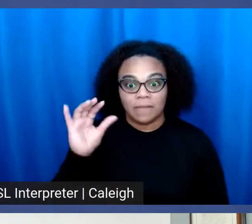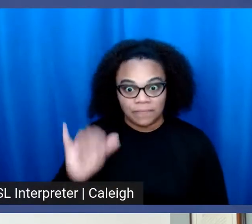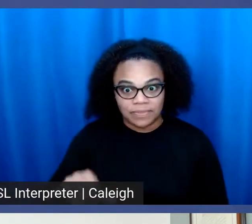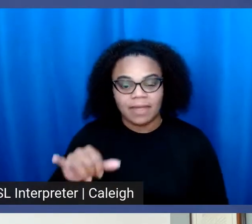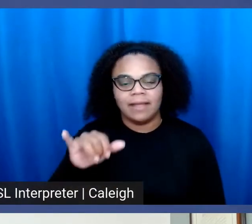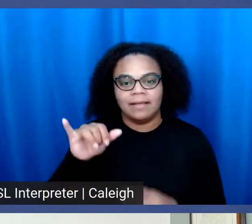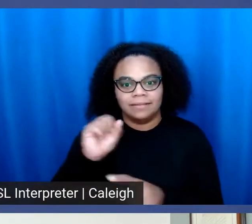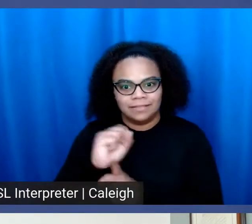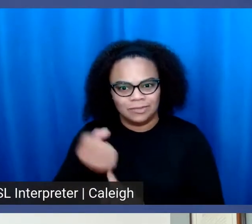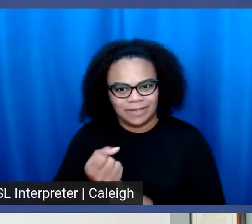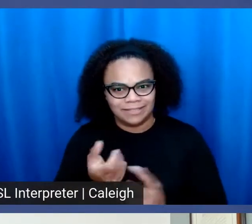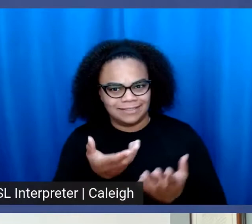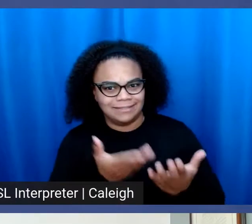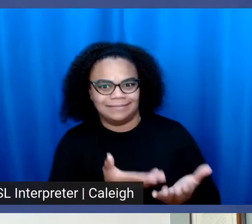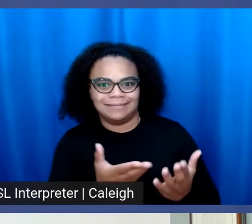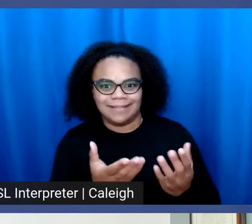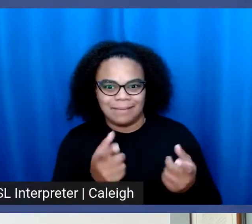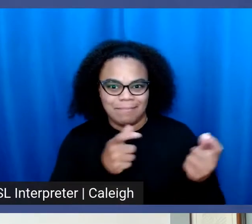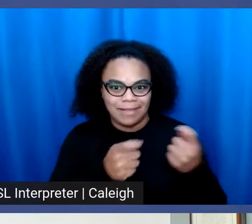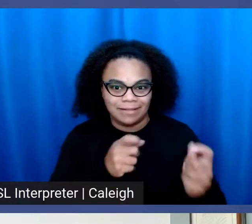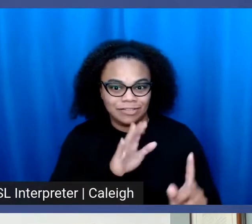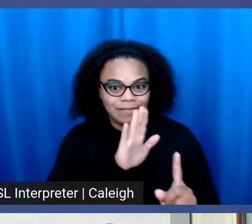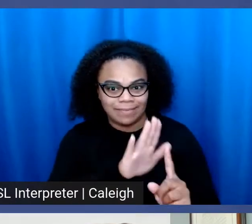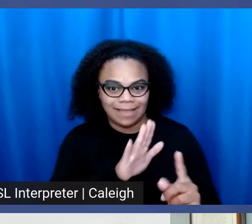own meetings, they're not following their